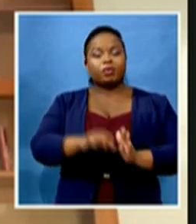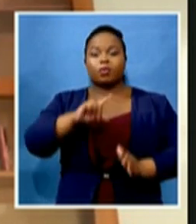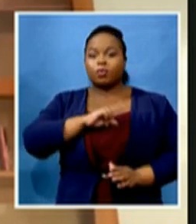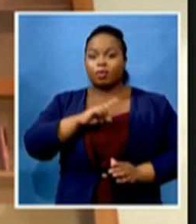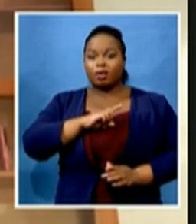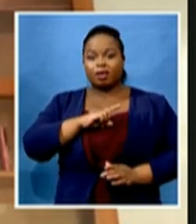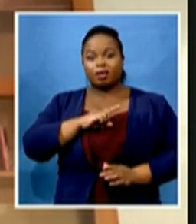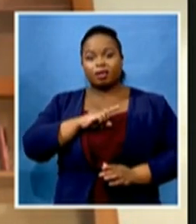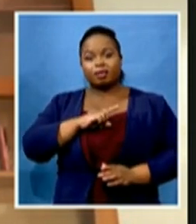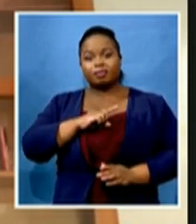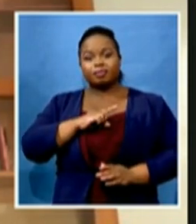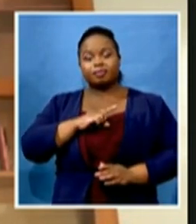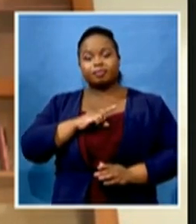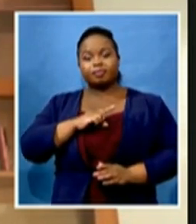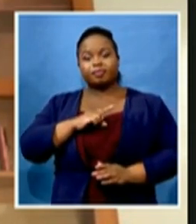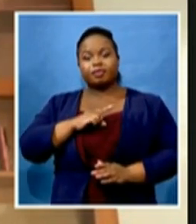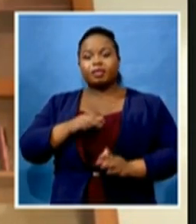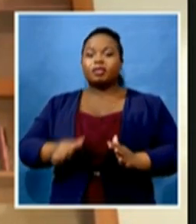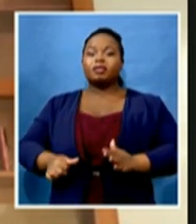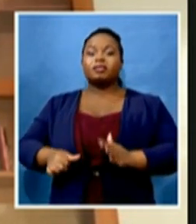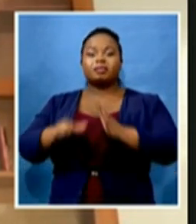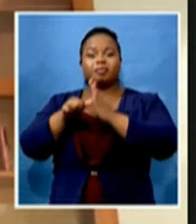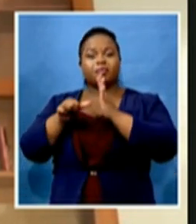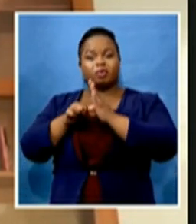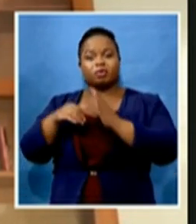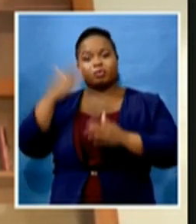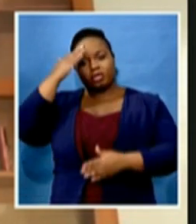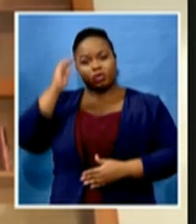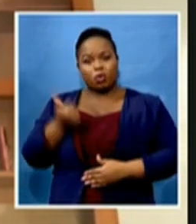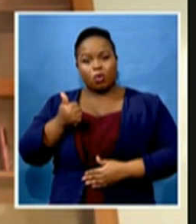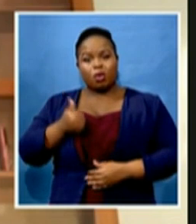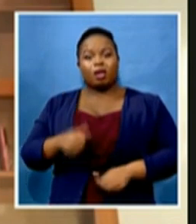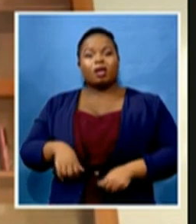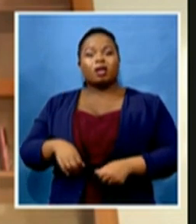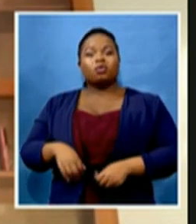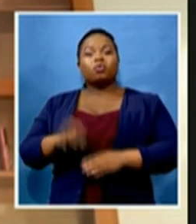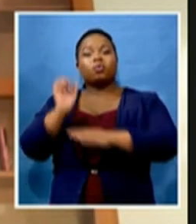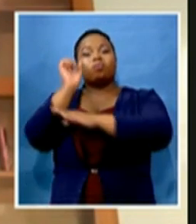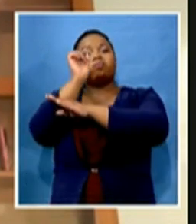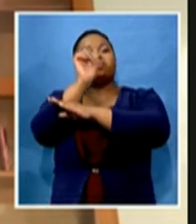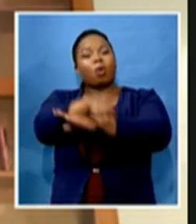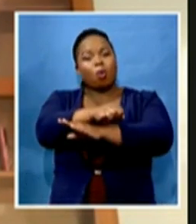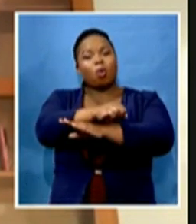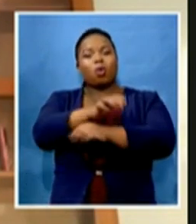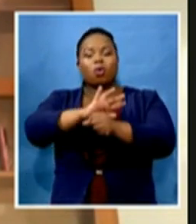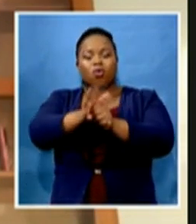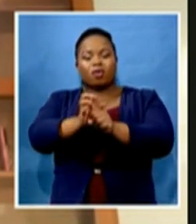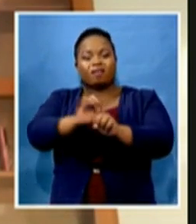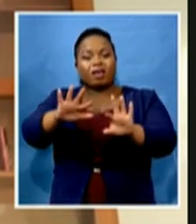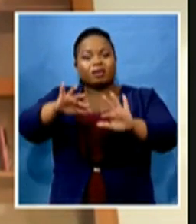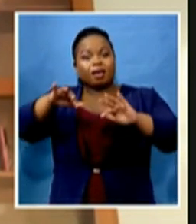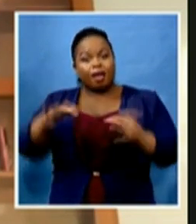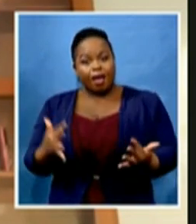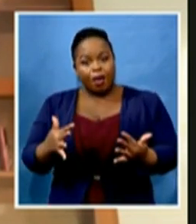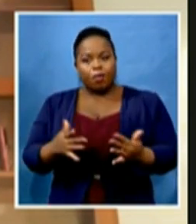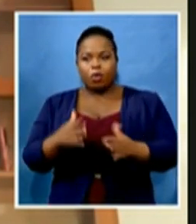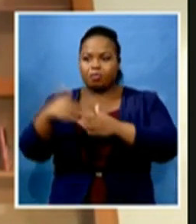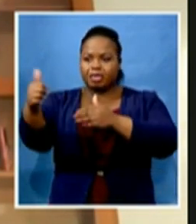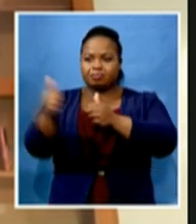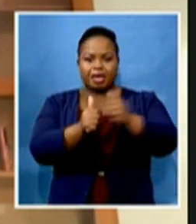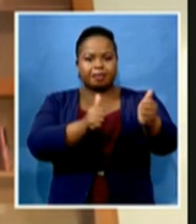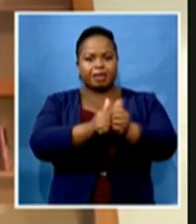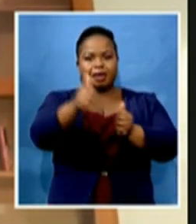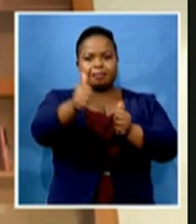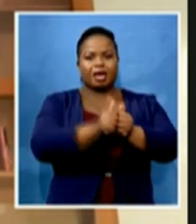pandemic on the basis of collective behavioral, social behavioral change that creates a